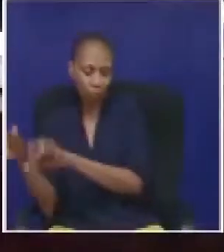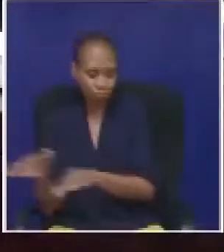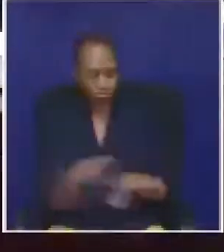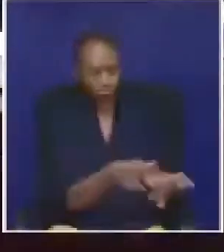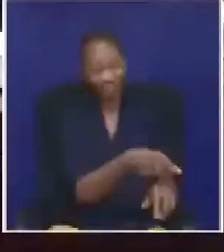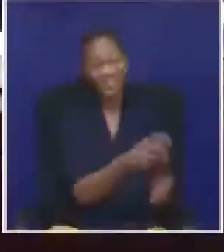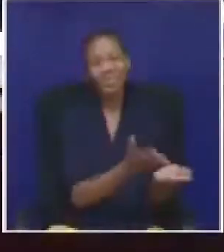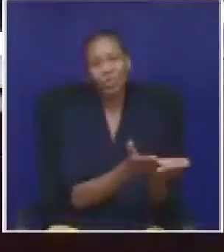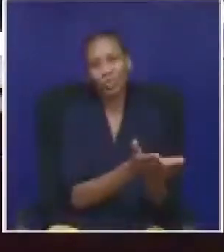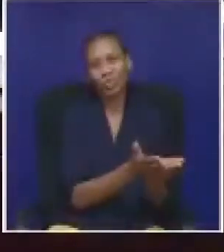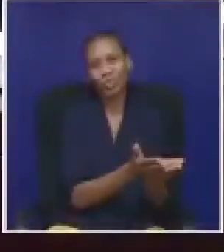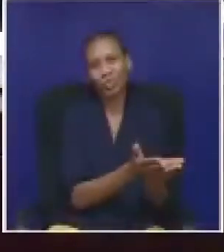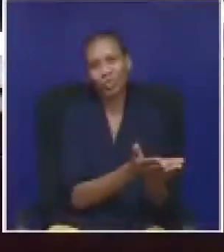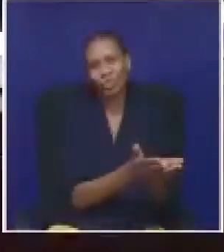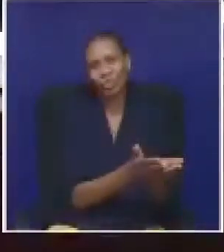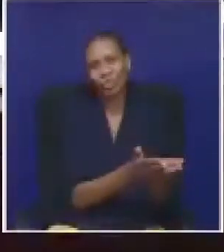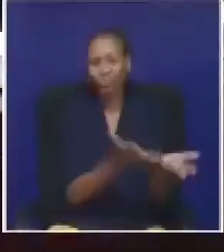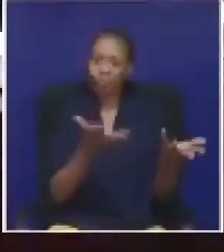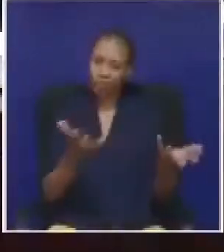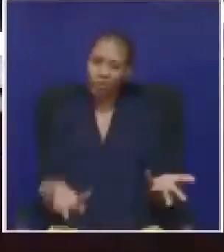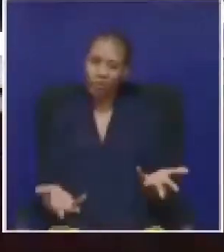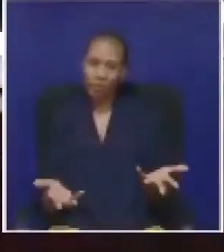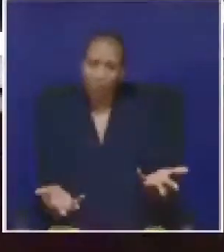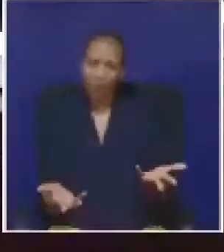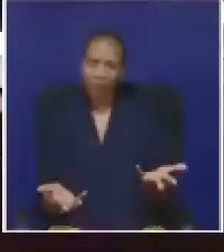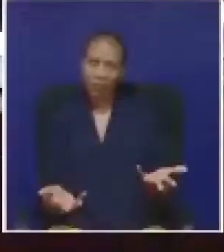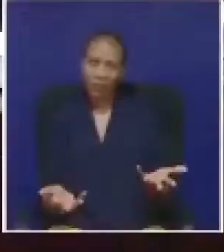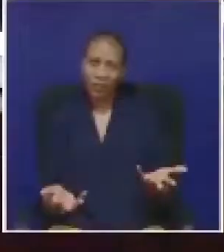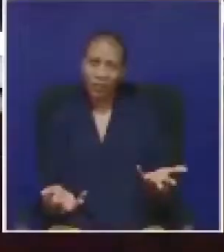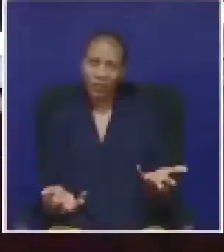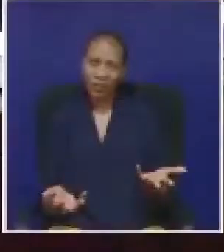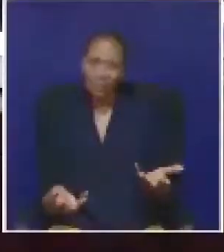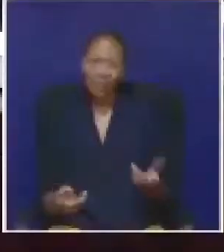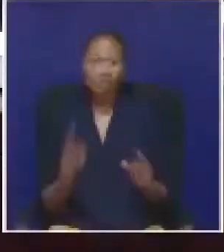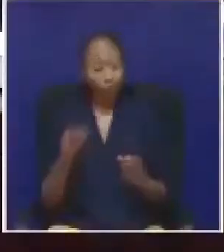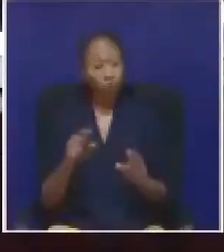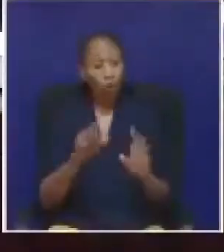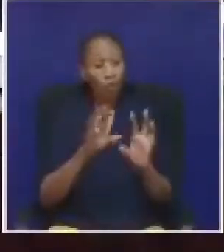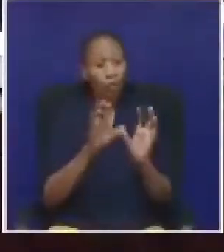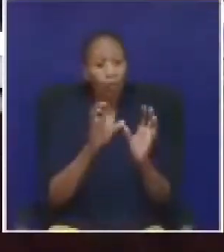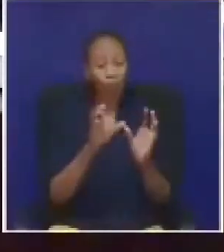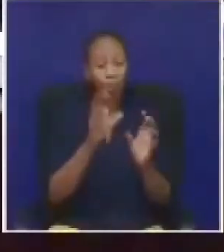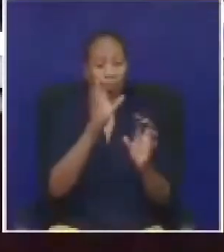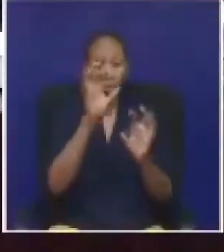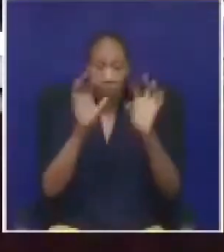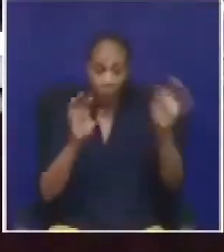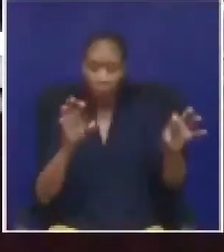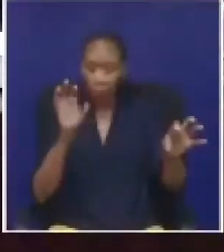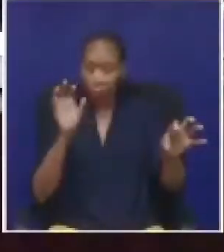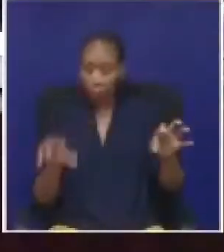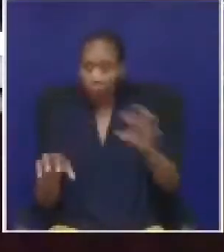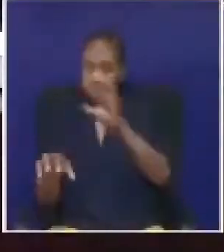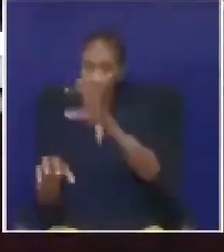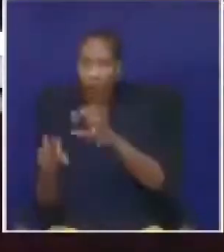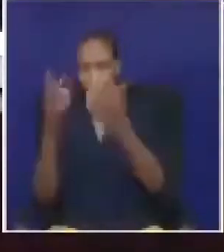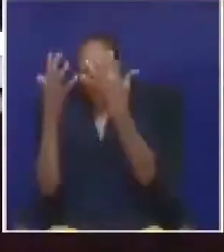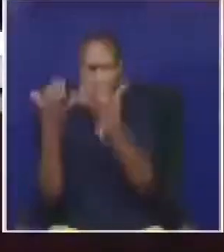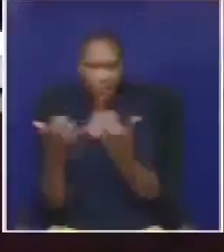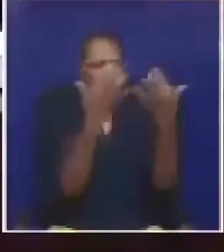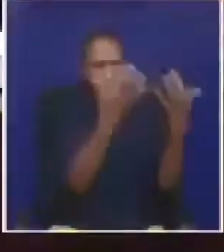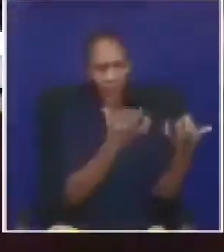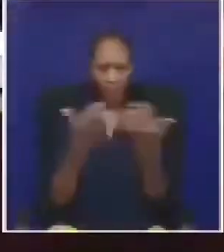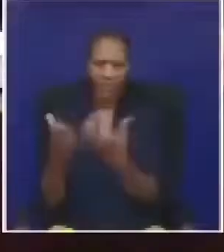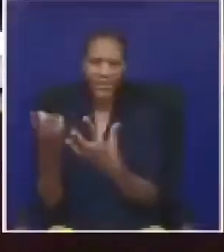supplied to the school. And all of them have budgets for this. So all they need to do, once